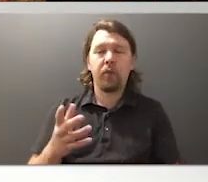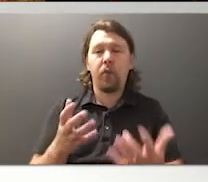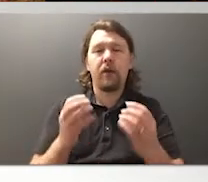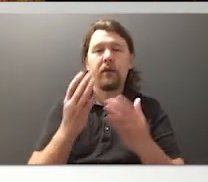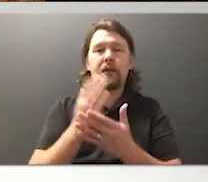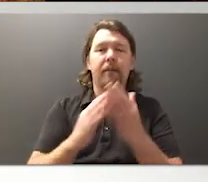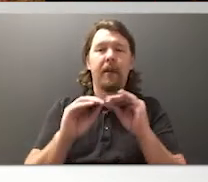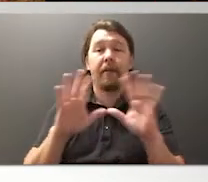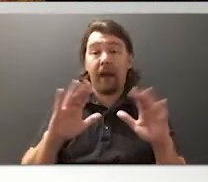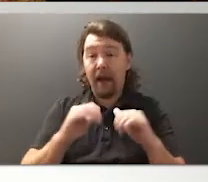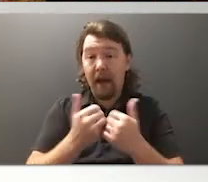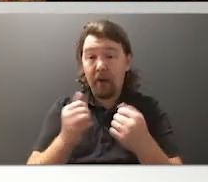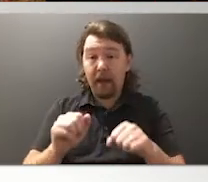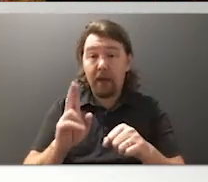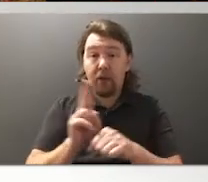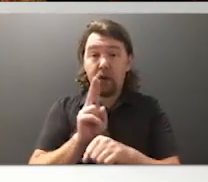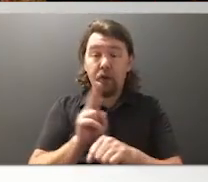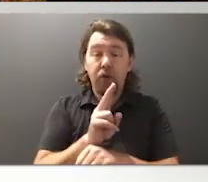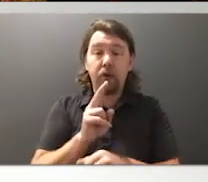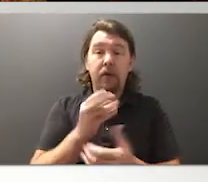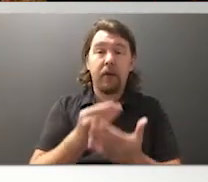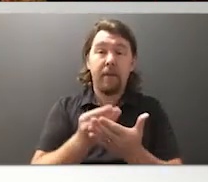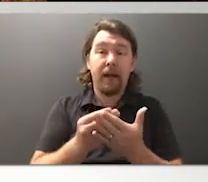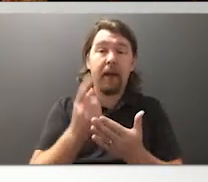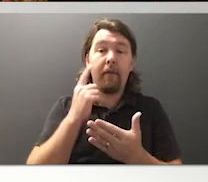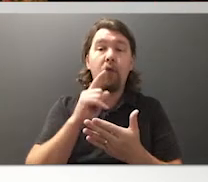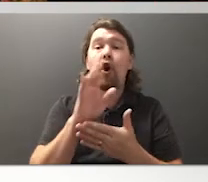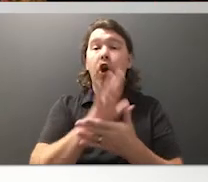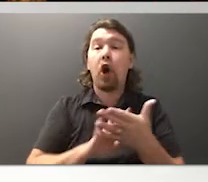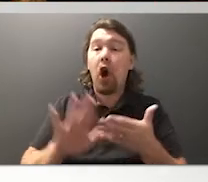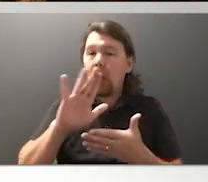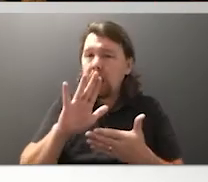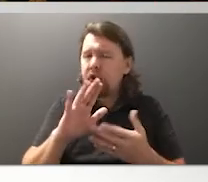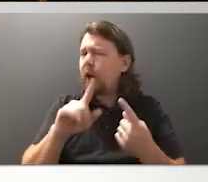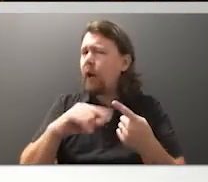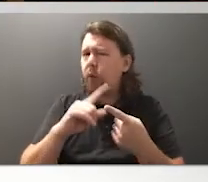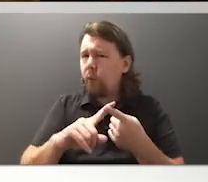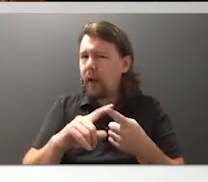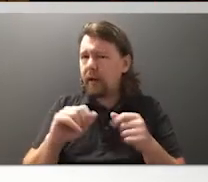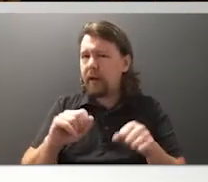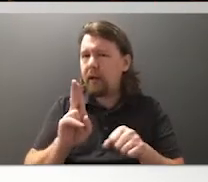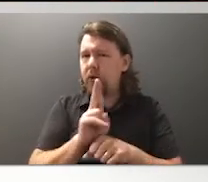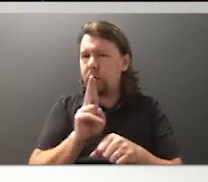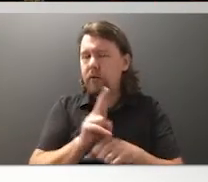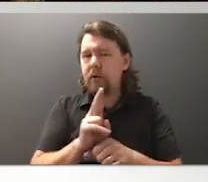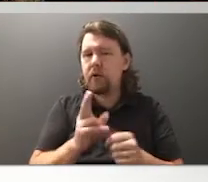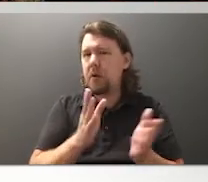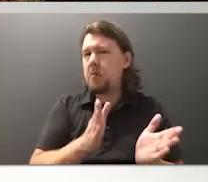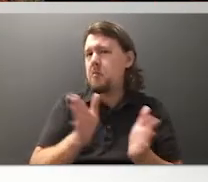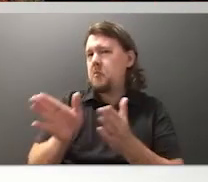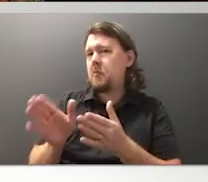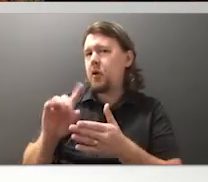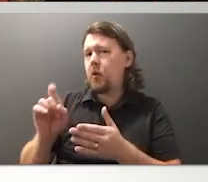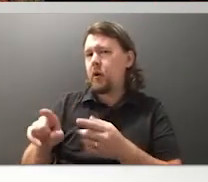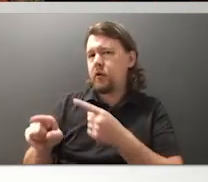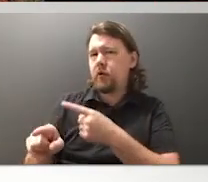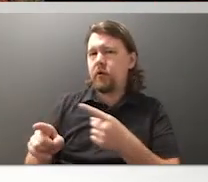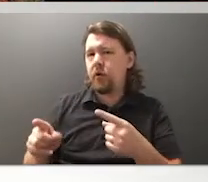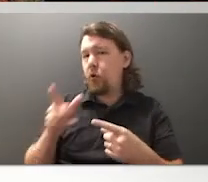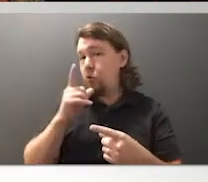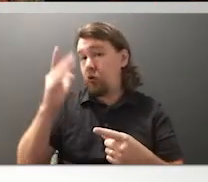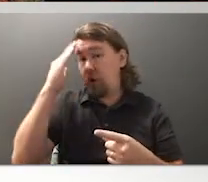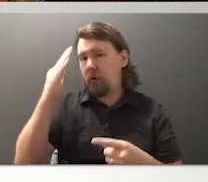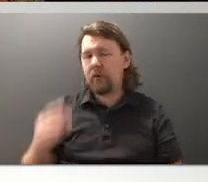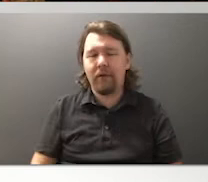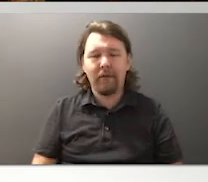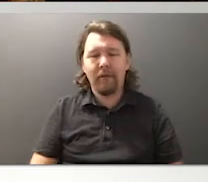funds can be used for the college And when? and when. So I'm going to defer to my expert over here. Thank you.